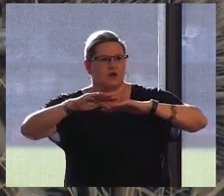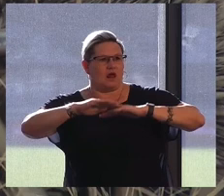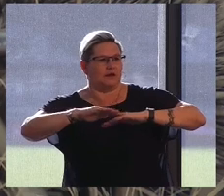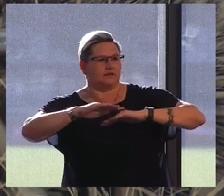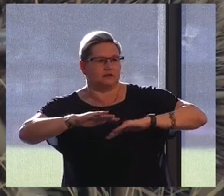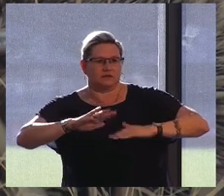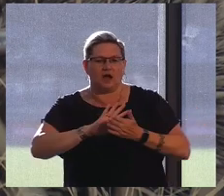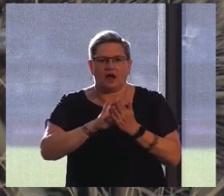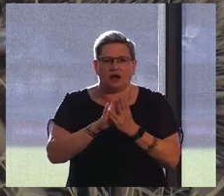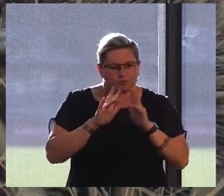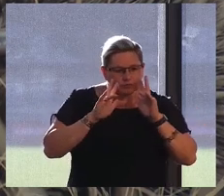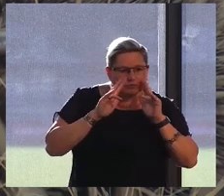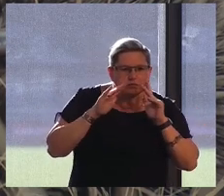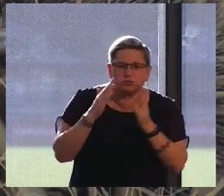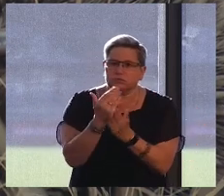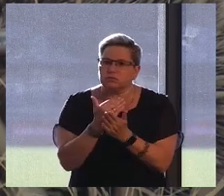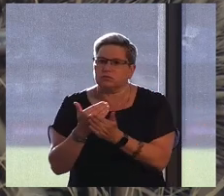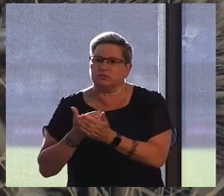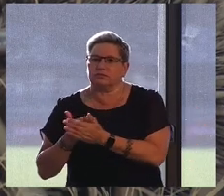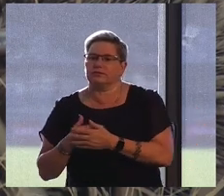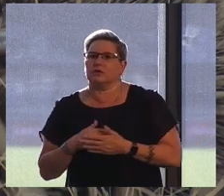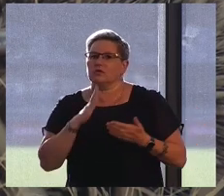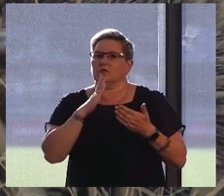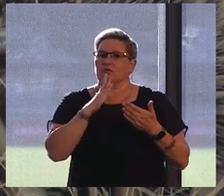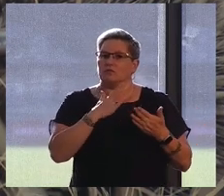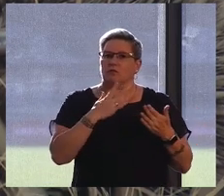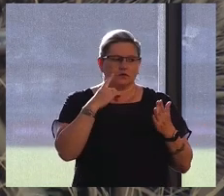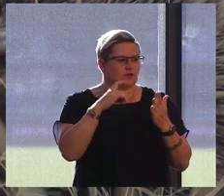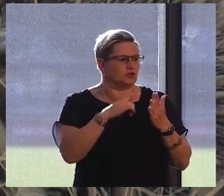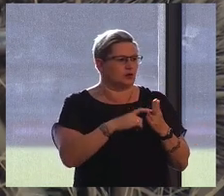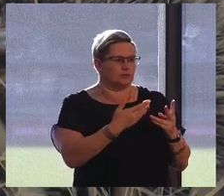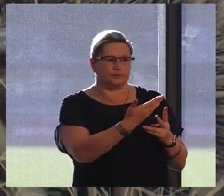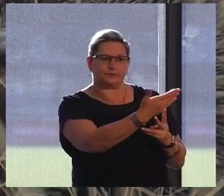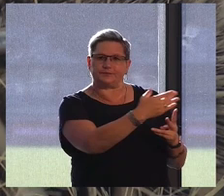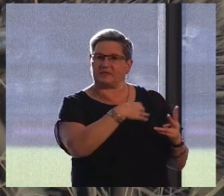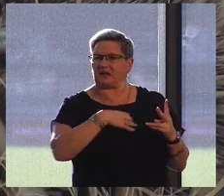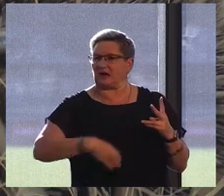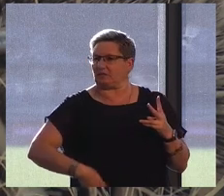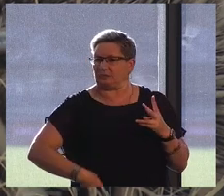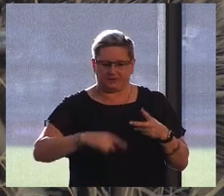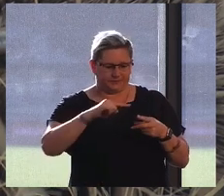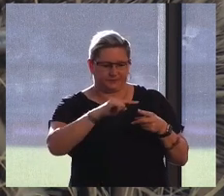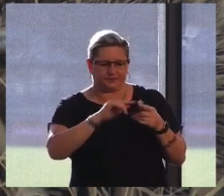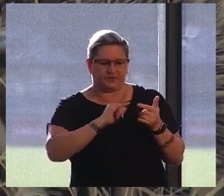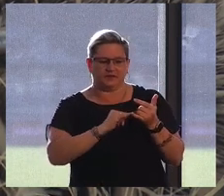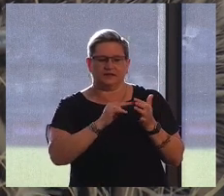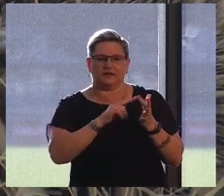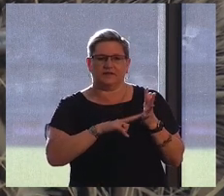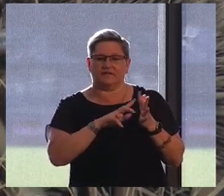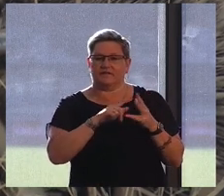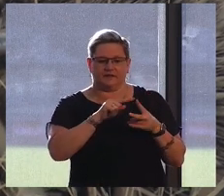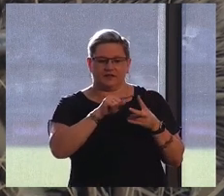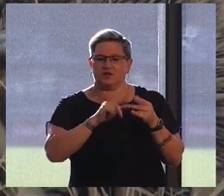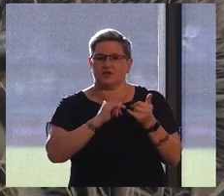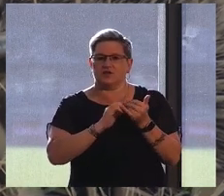want to acknowledge the elected representatives, the Honourable Steve Demopoulos, Minister for the Environment, Sheena Watt,